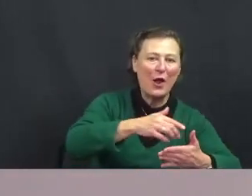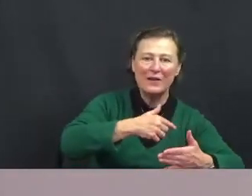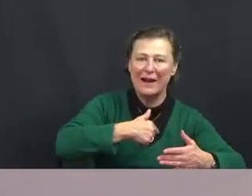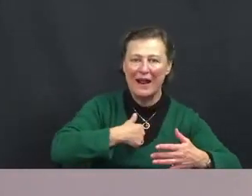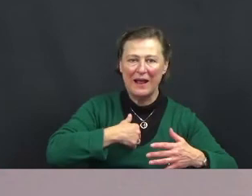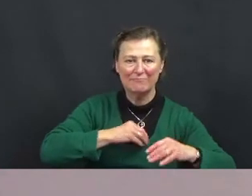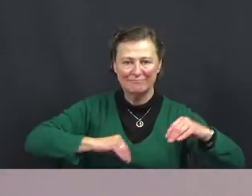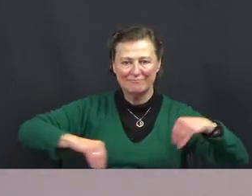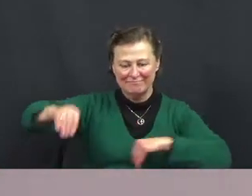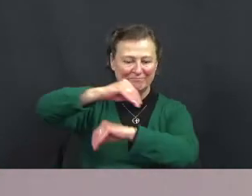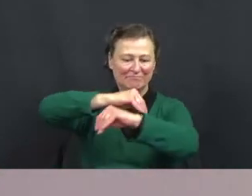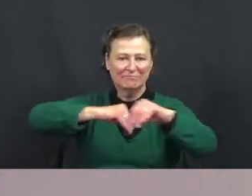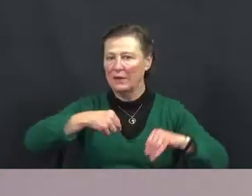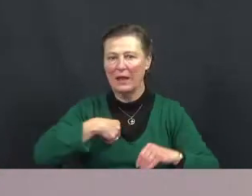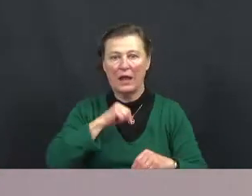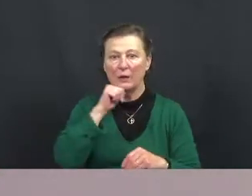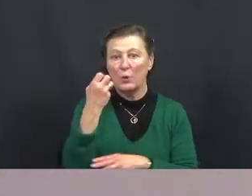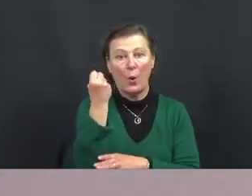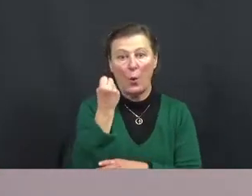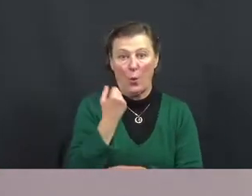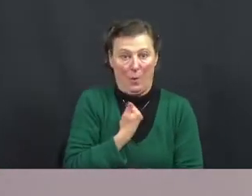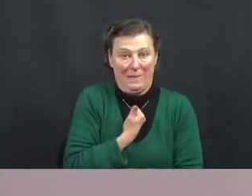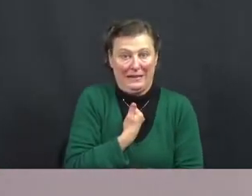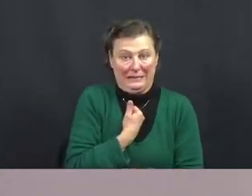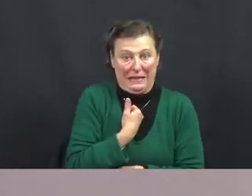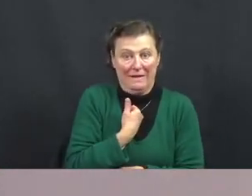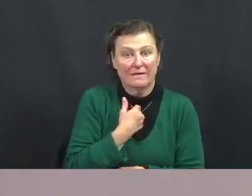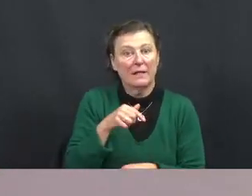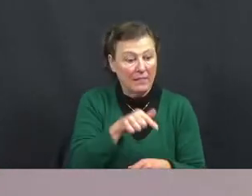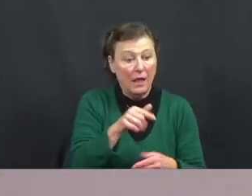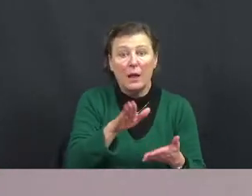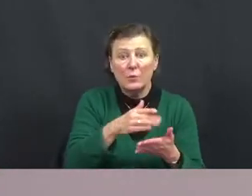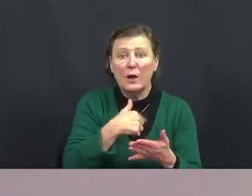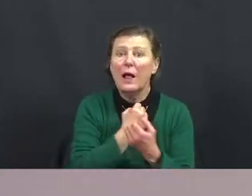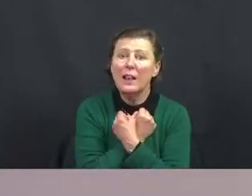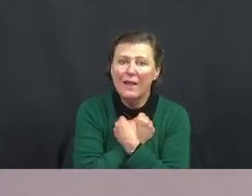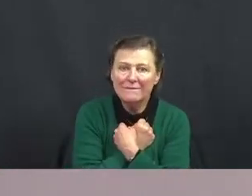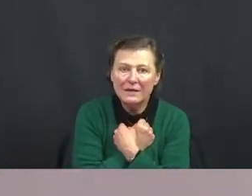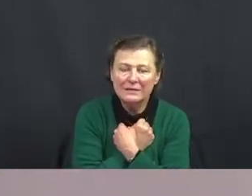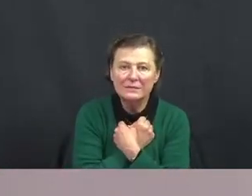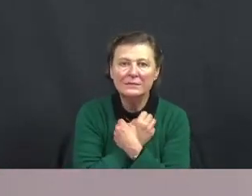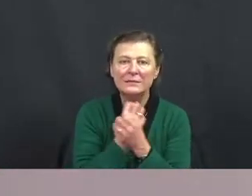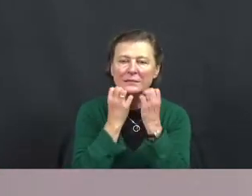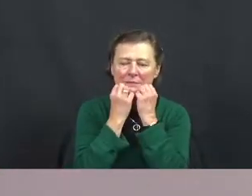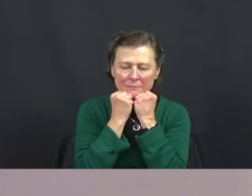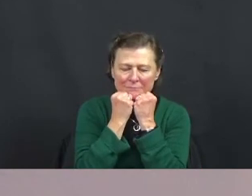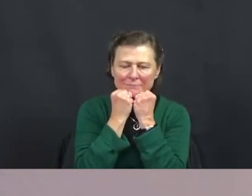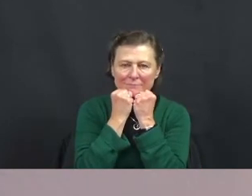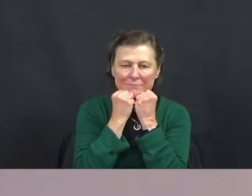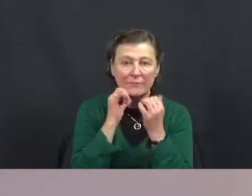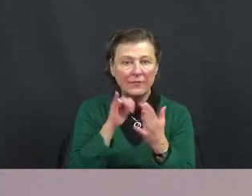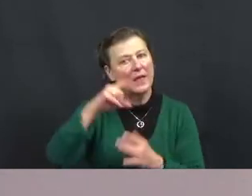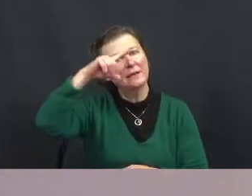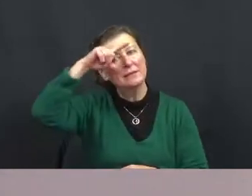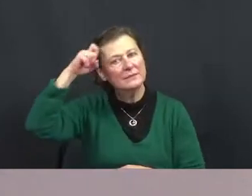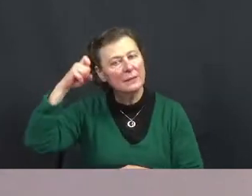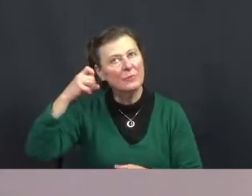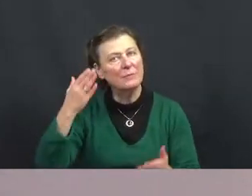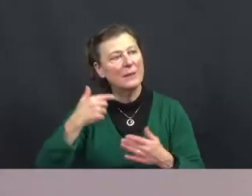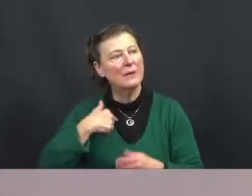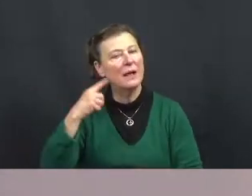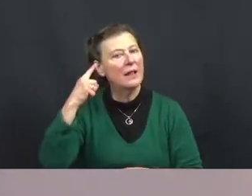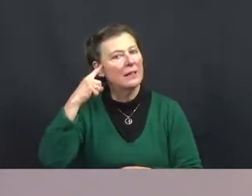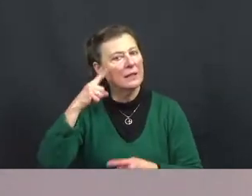sense in constraining myself. This was music that I love so dearly. That summer, I think I must have listened to